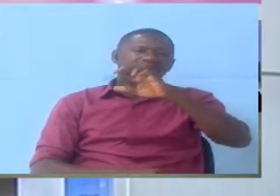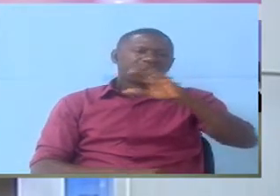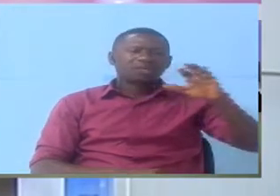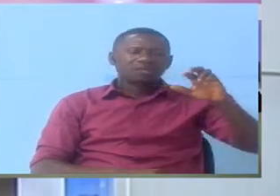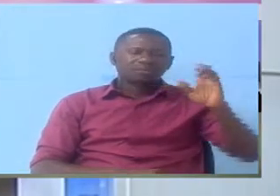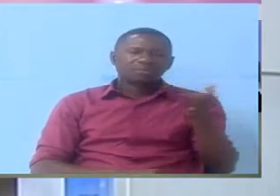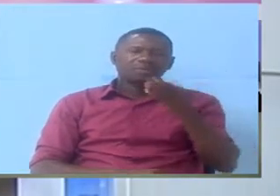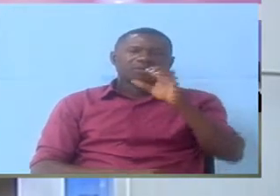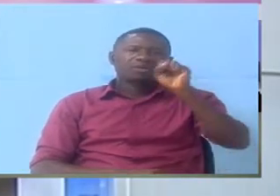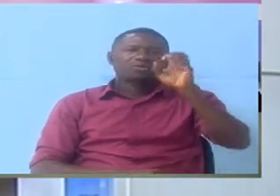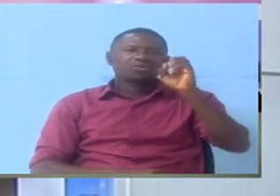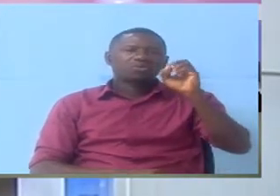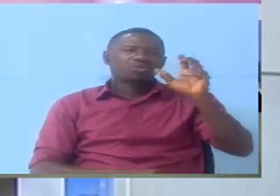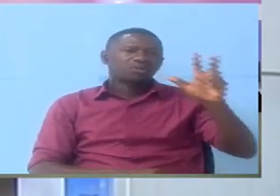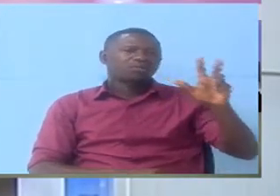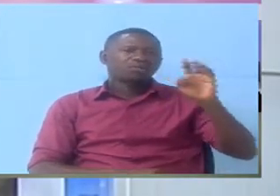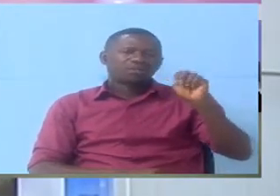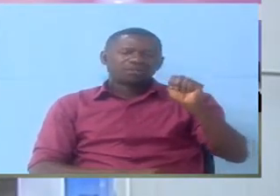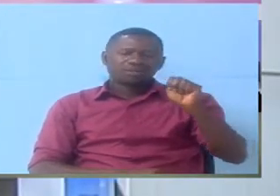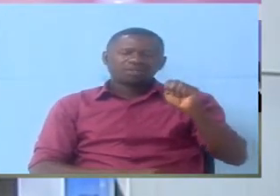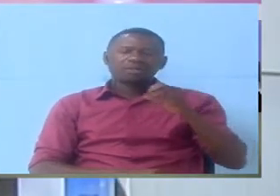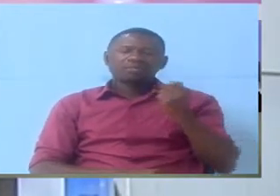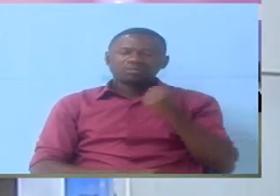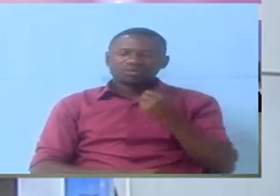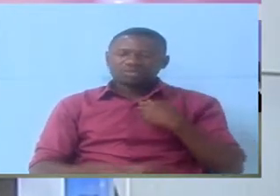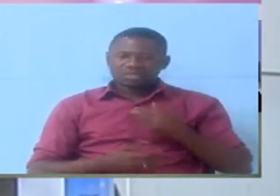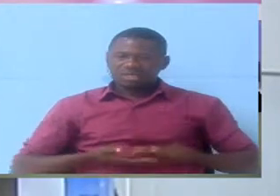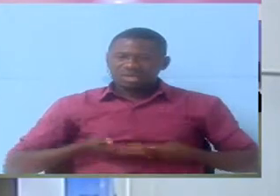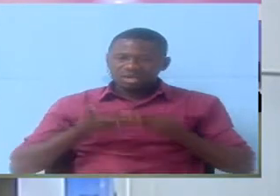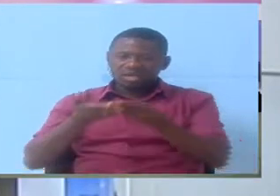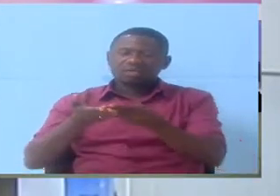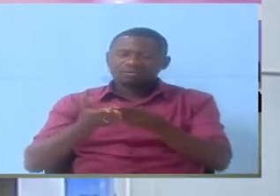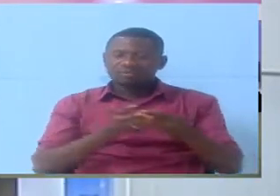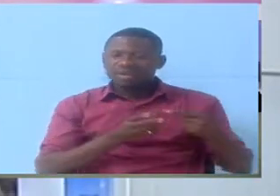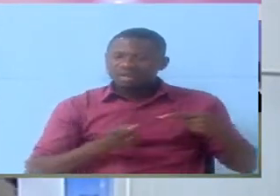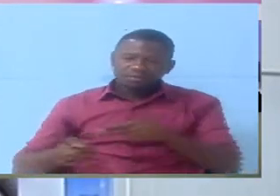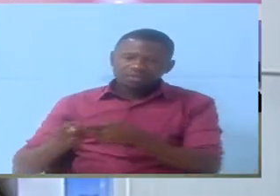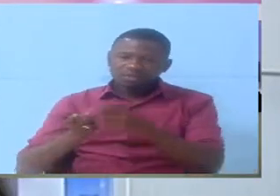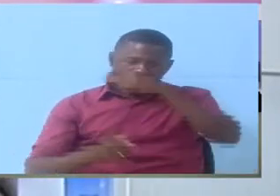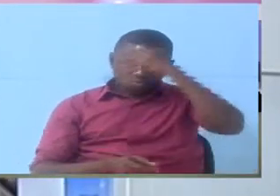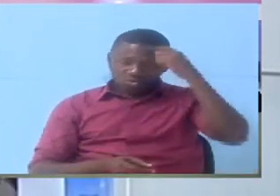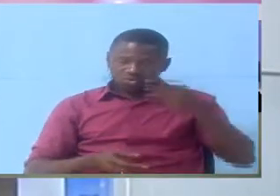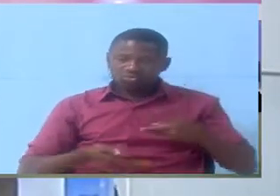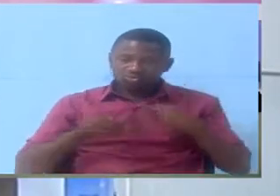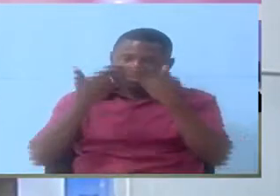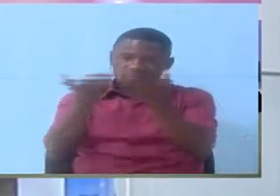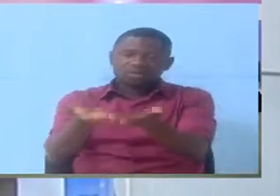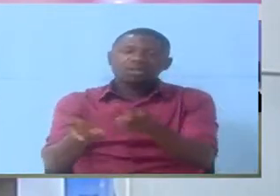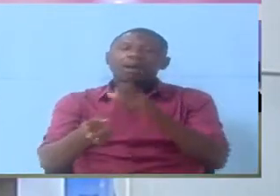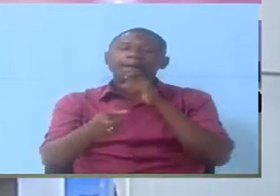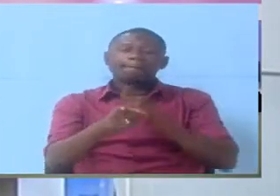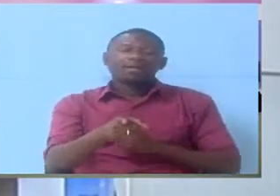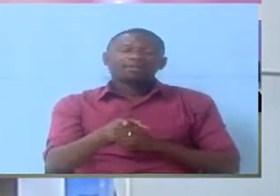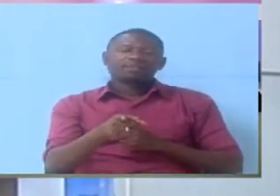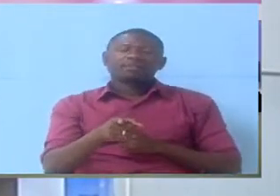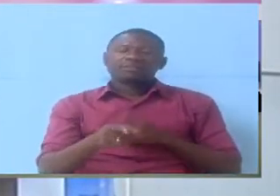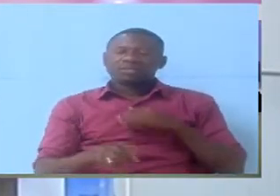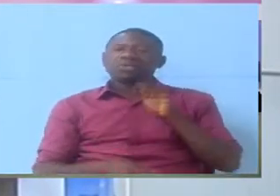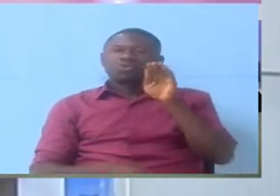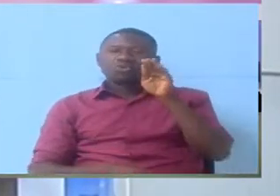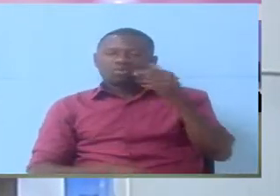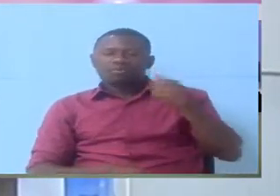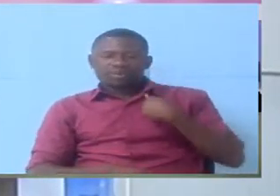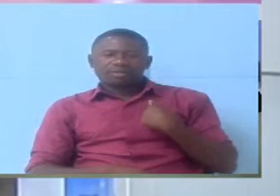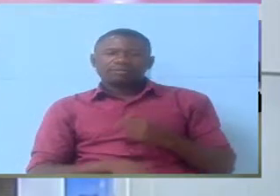Karsow. Misona Babu Karsow. Because I handed over admin to him. Atu maralo bunda ngau chika ngau dia telela. So he called me.